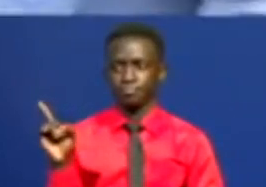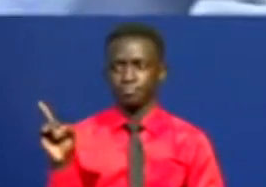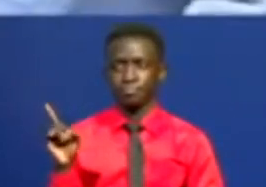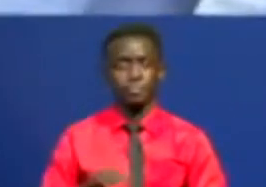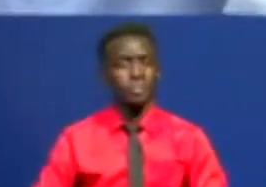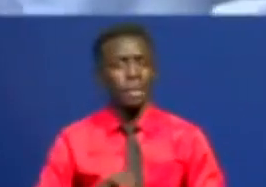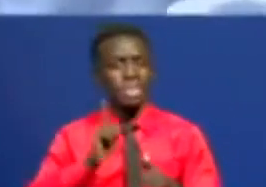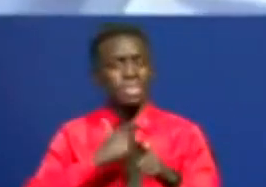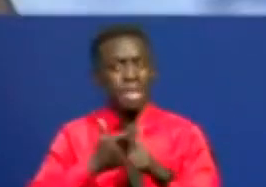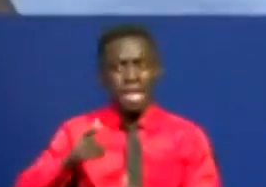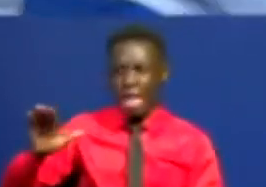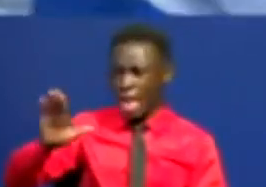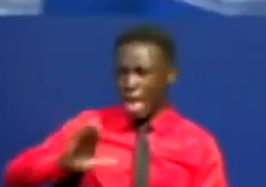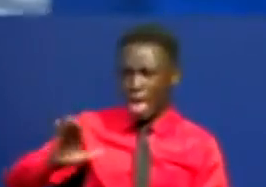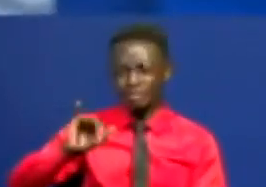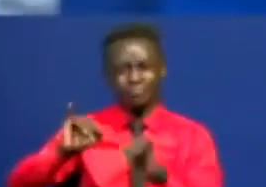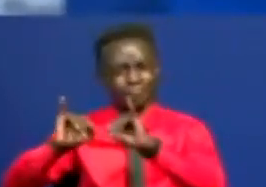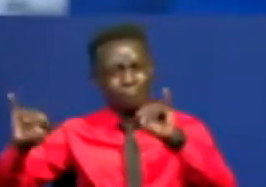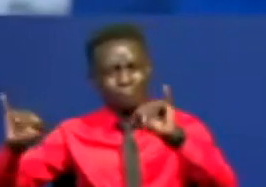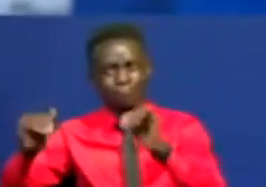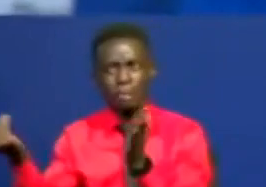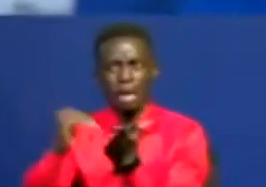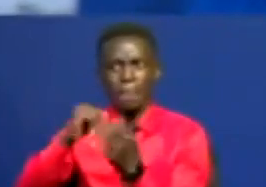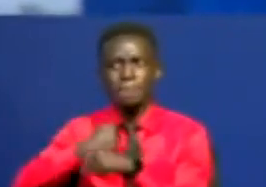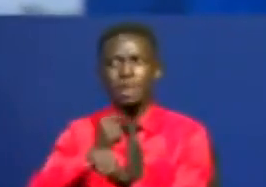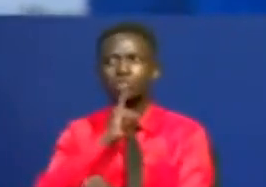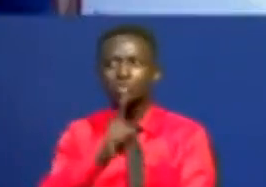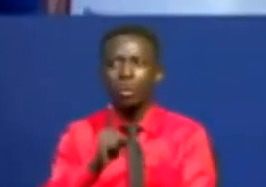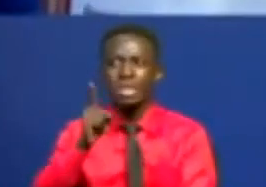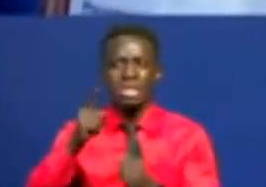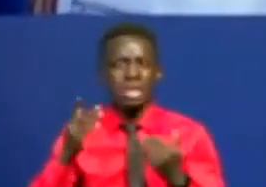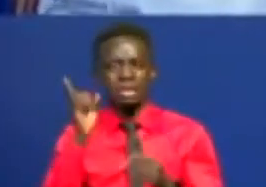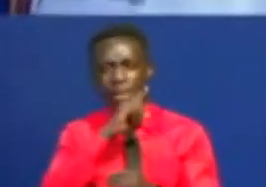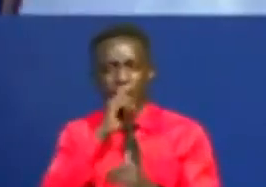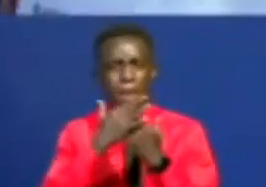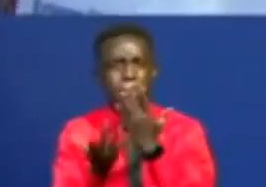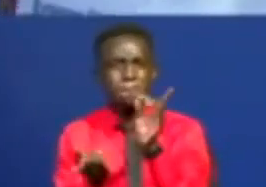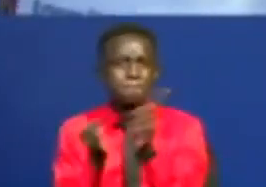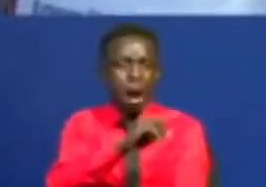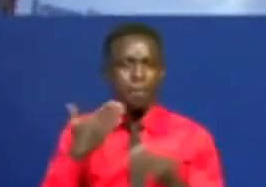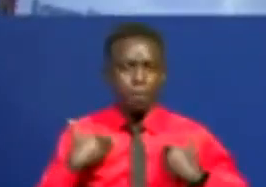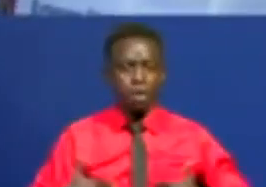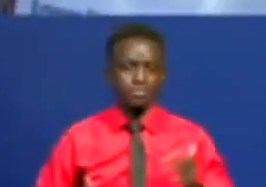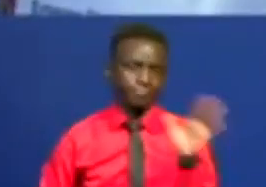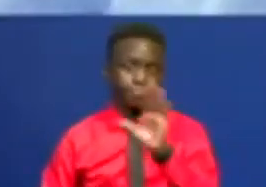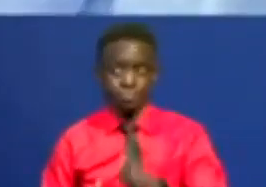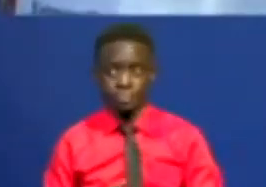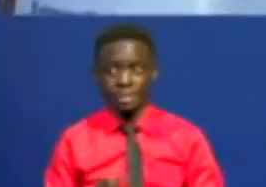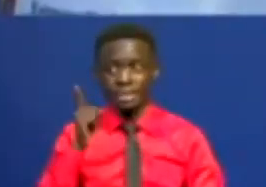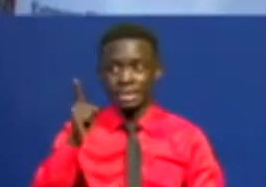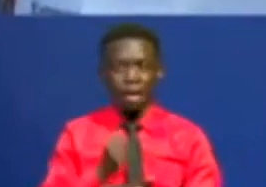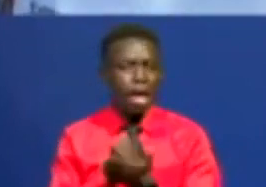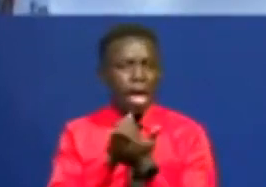Then the area is cleaned again to ensure the toxins do not go back to the body. The side effects of this therapy include